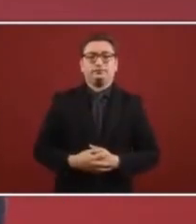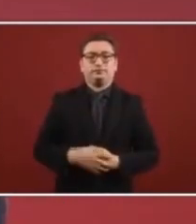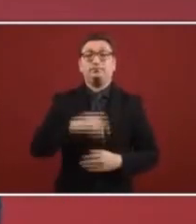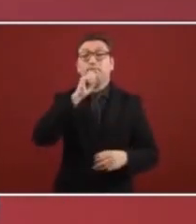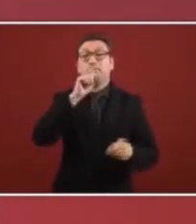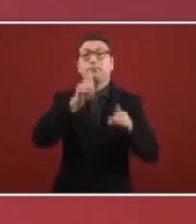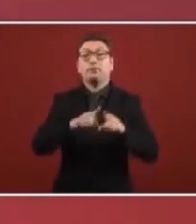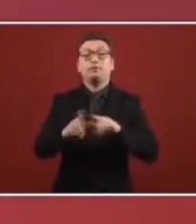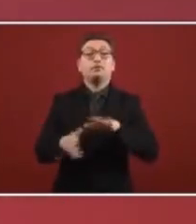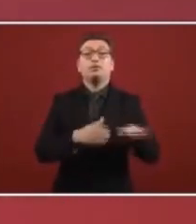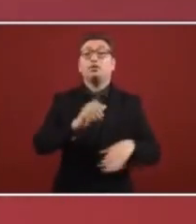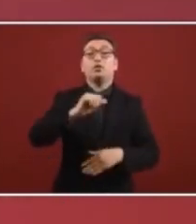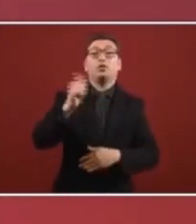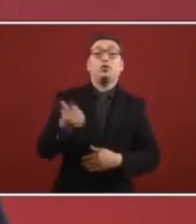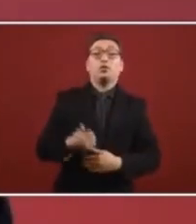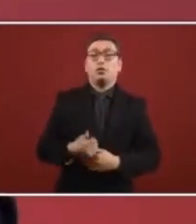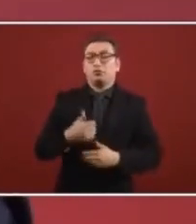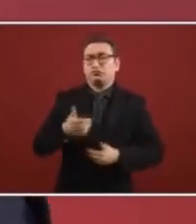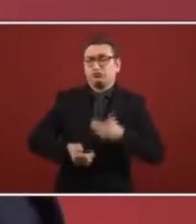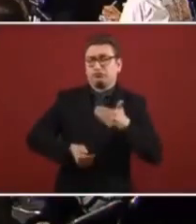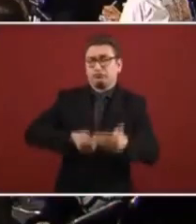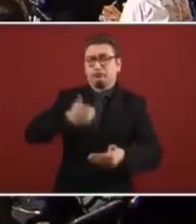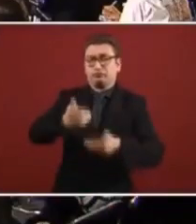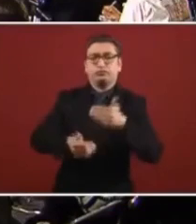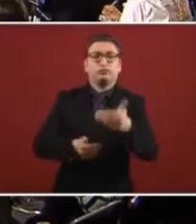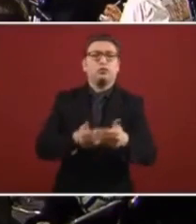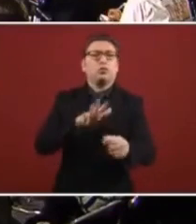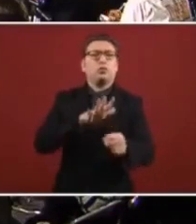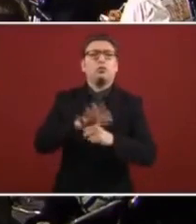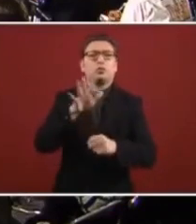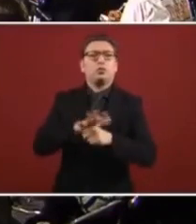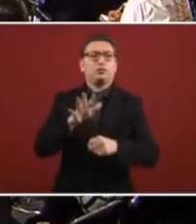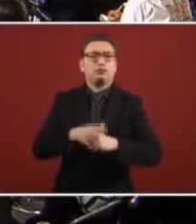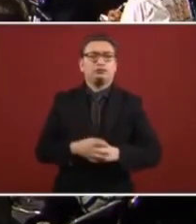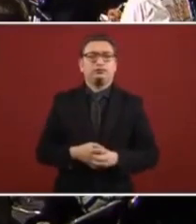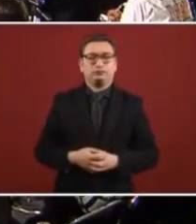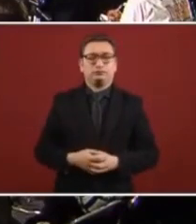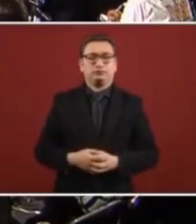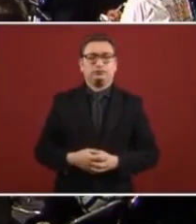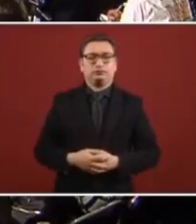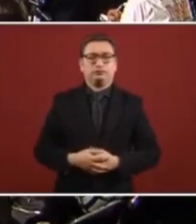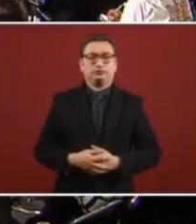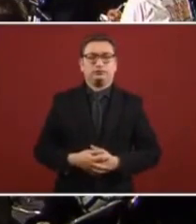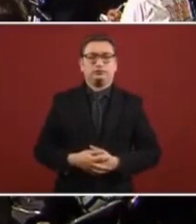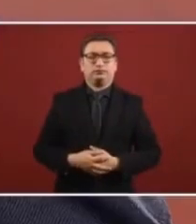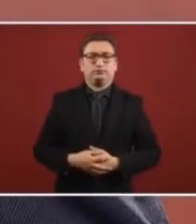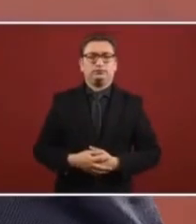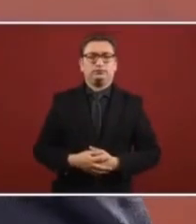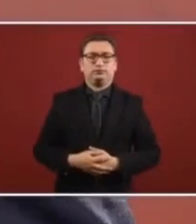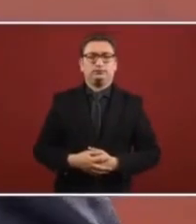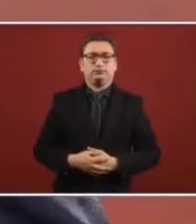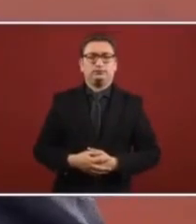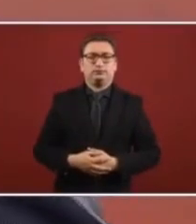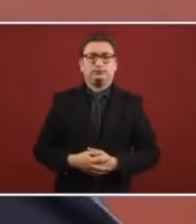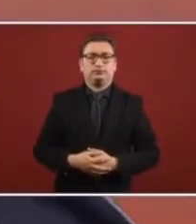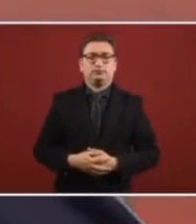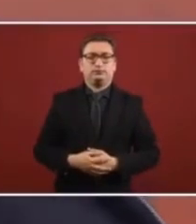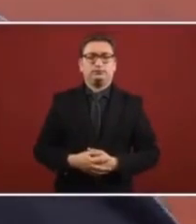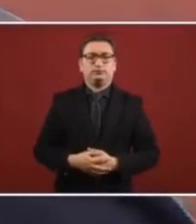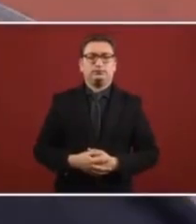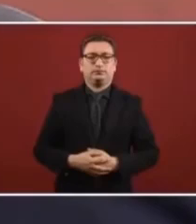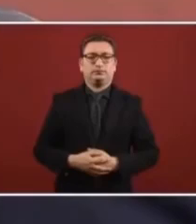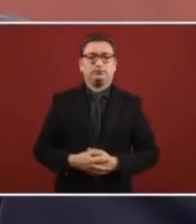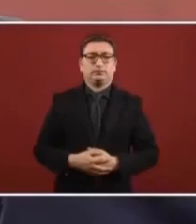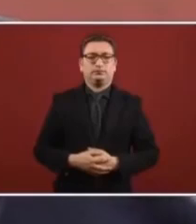is en proceso in process el plan the plan para llevar a